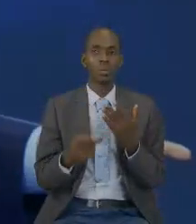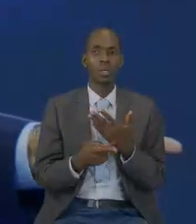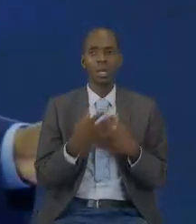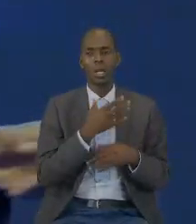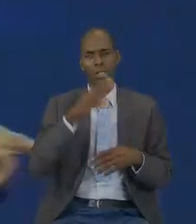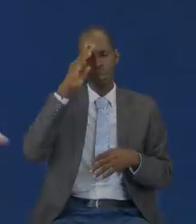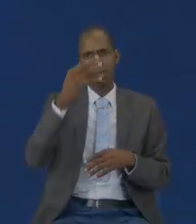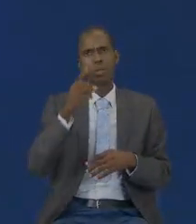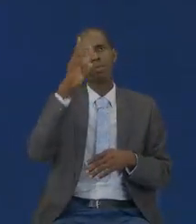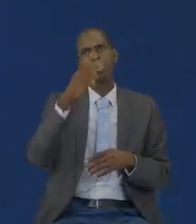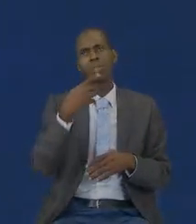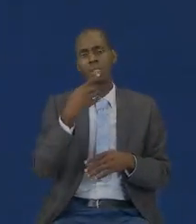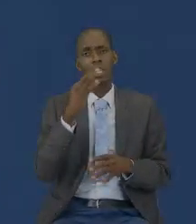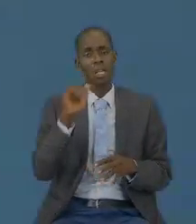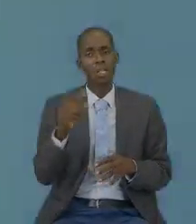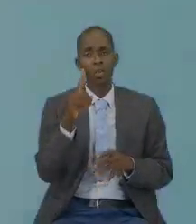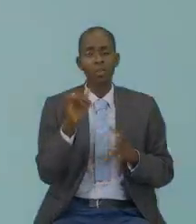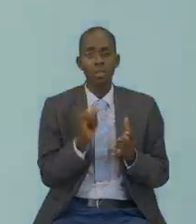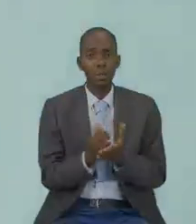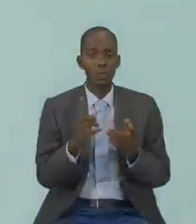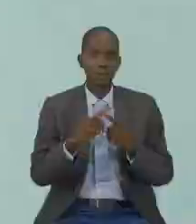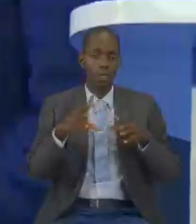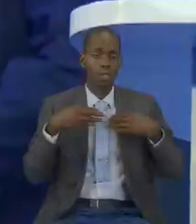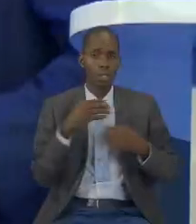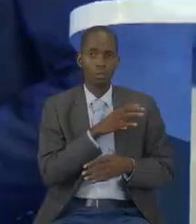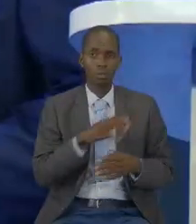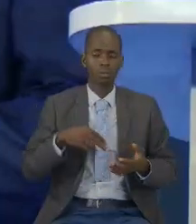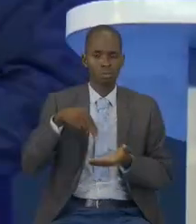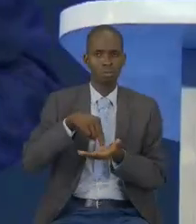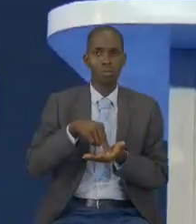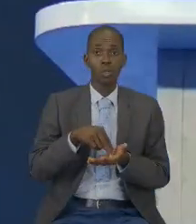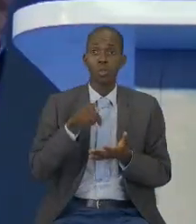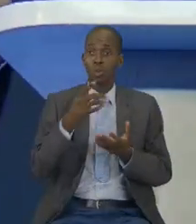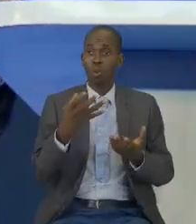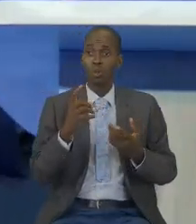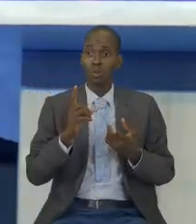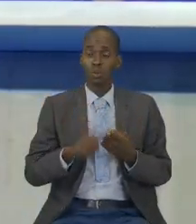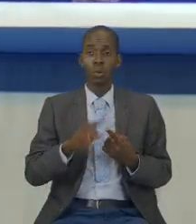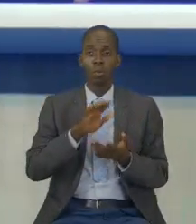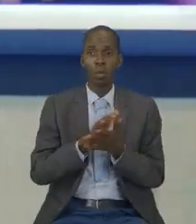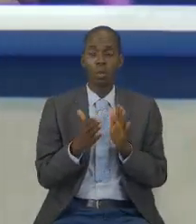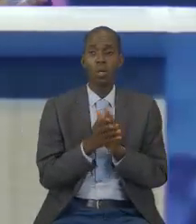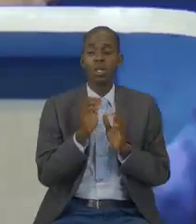said, anyone that wants to give, if you want to give your life to Christ, you stand up. You want to become a